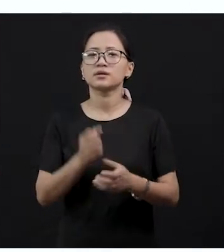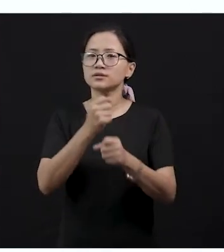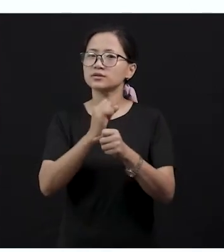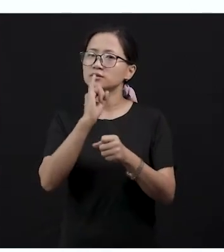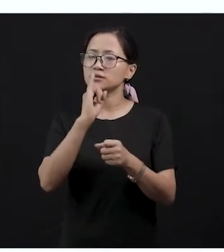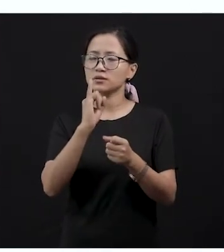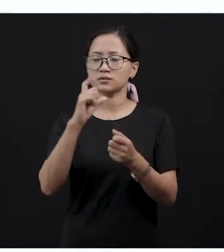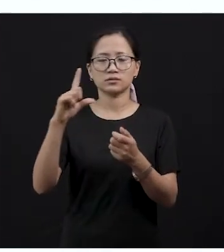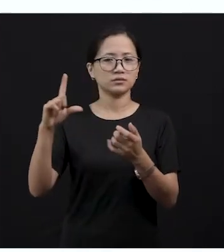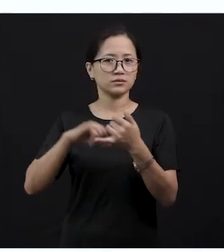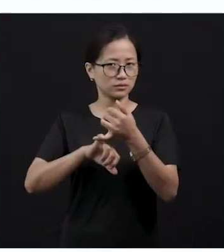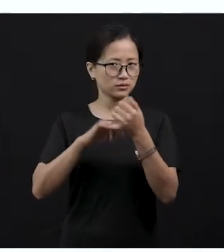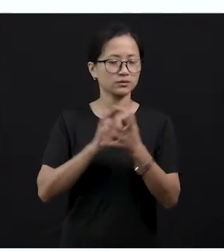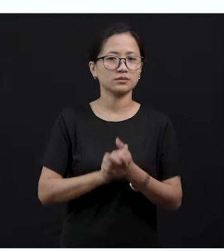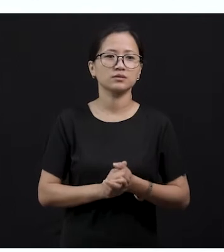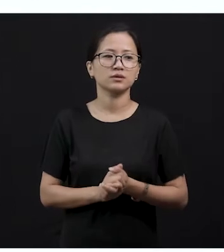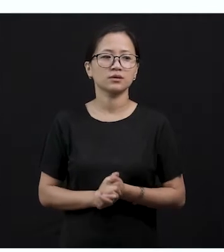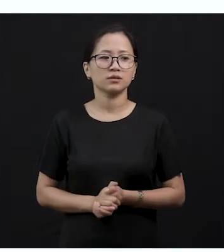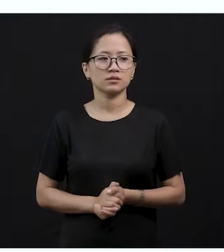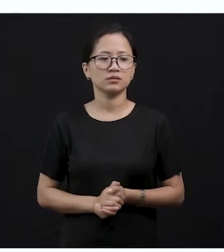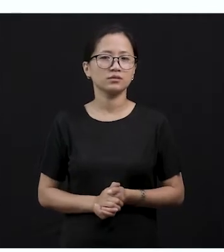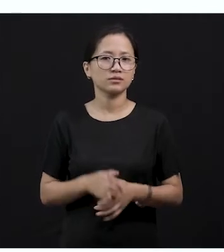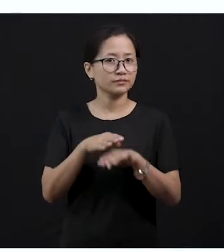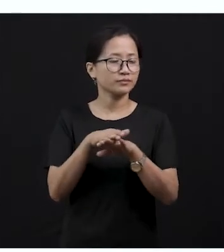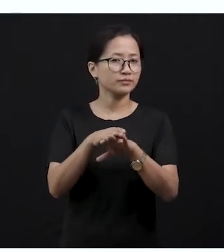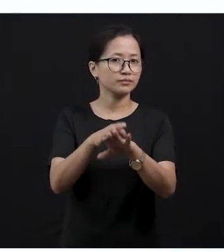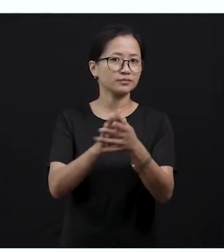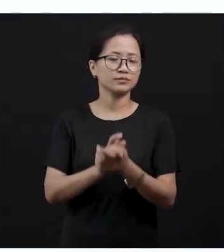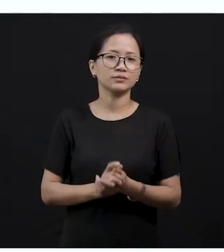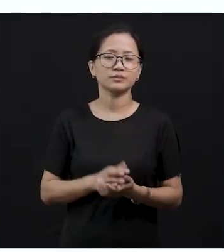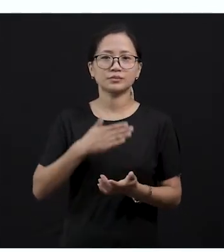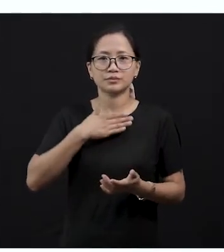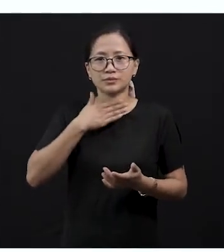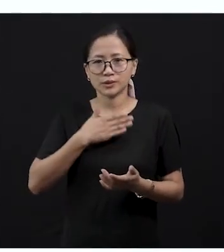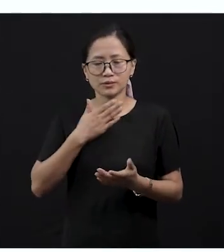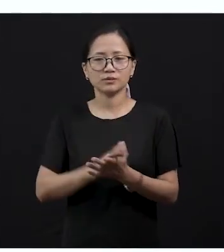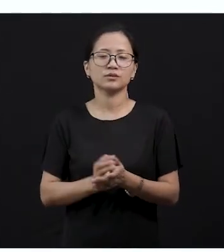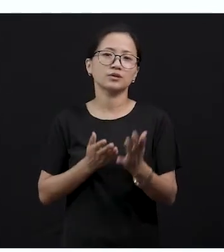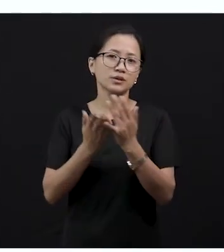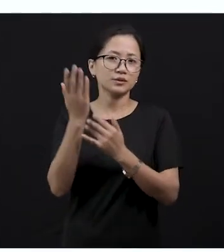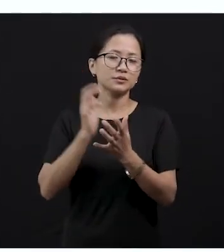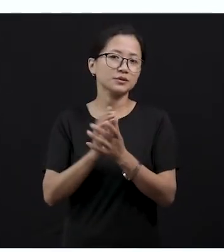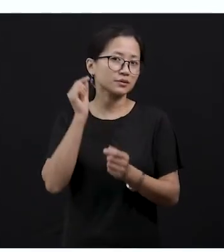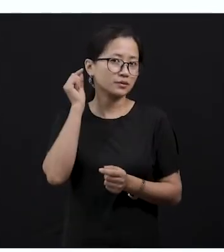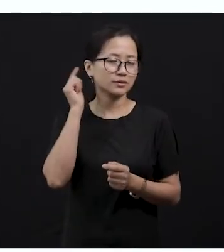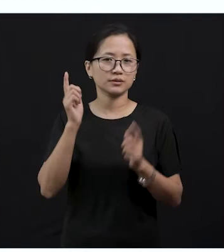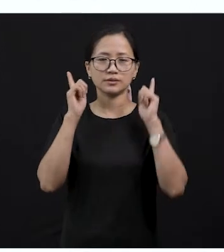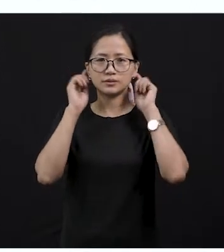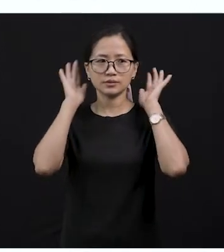just the other day we talked about the gills. Fishes respire through the gills. Then what